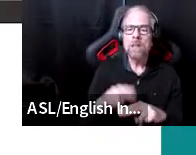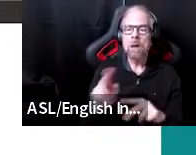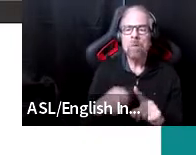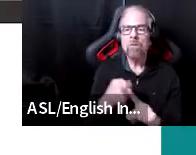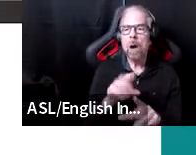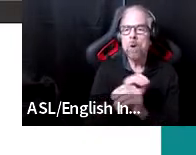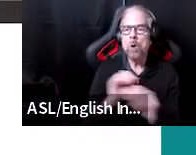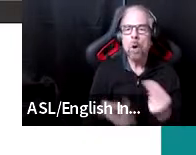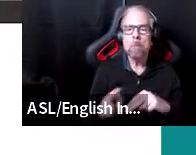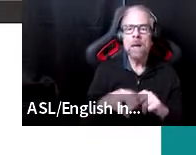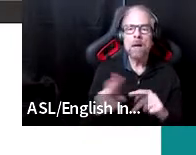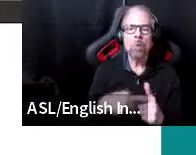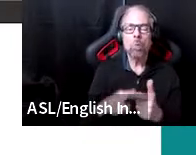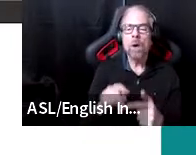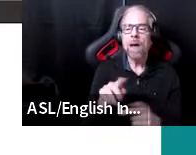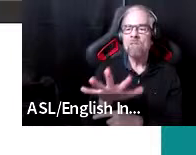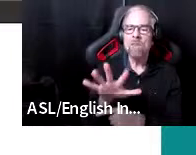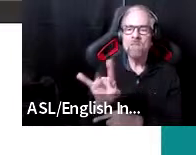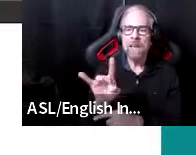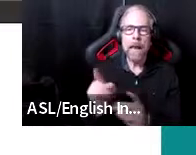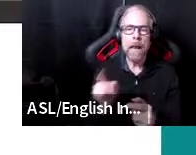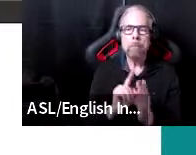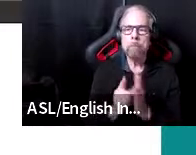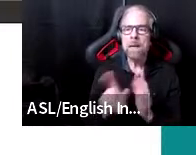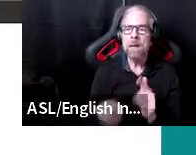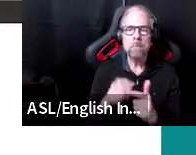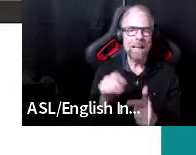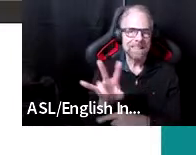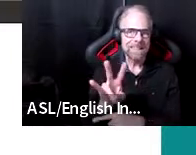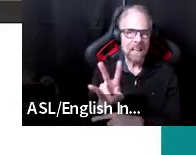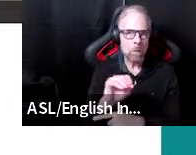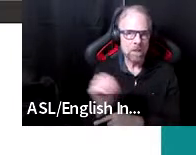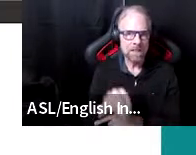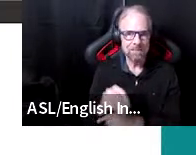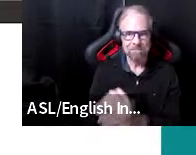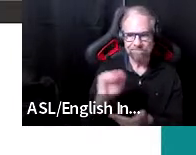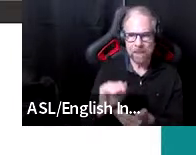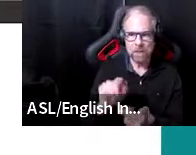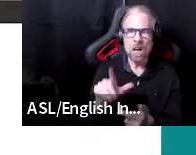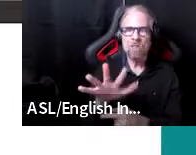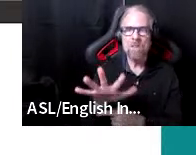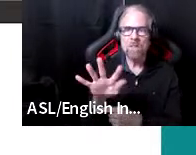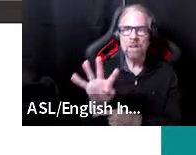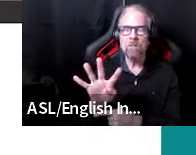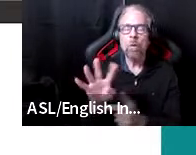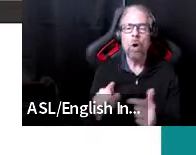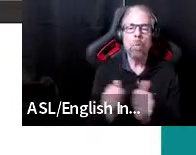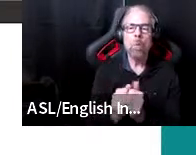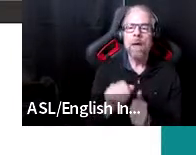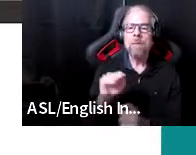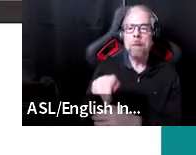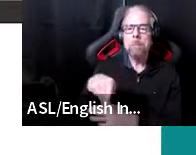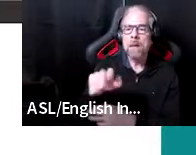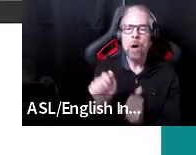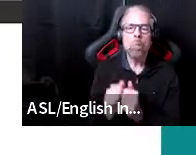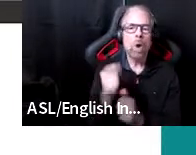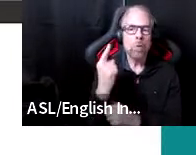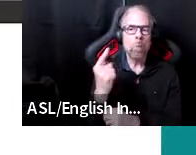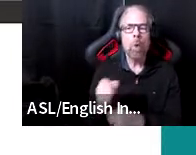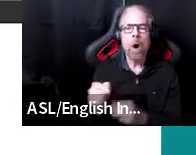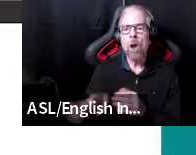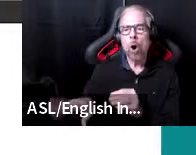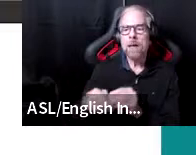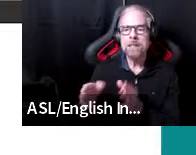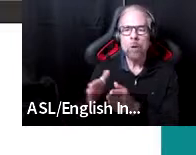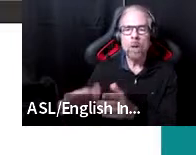58 minutes by about 7% down to 54 minutes with the MLPA with one auxiliary lane, and down to about